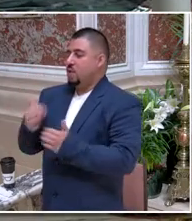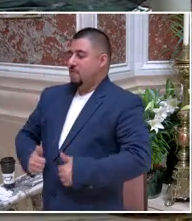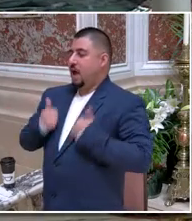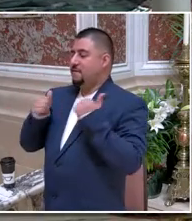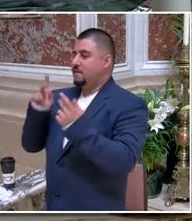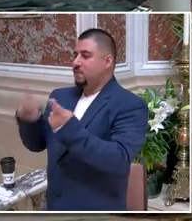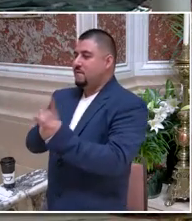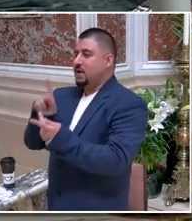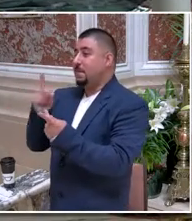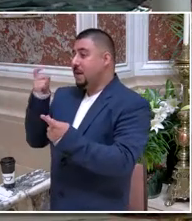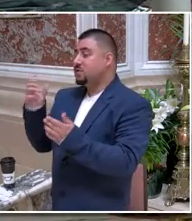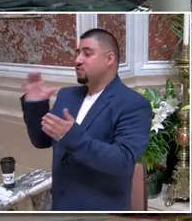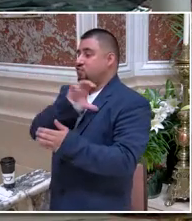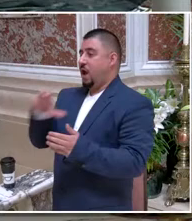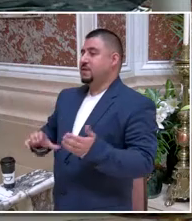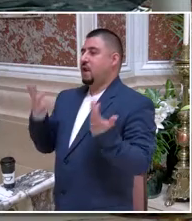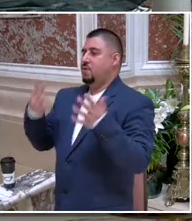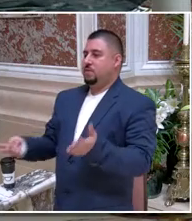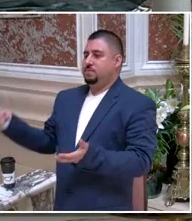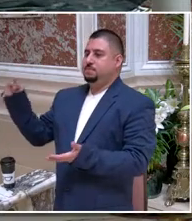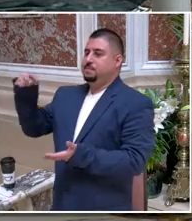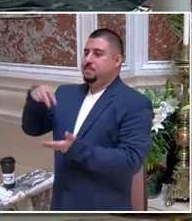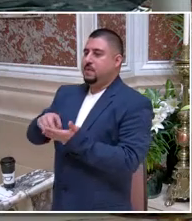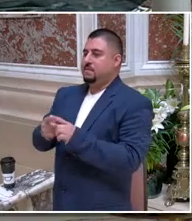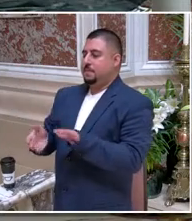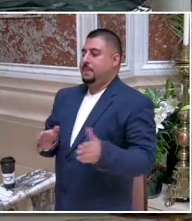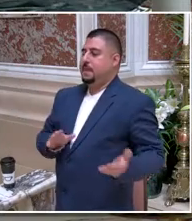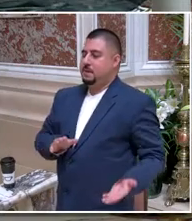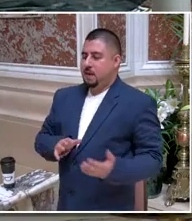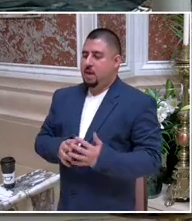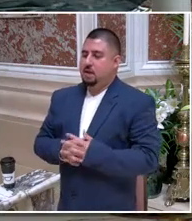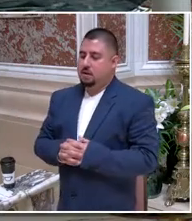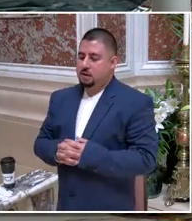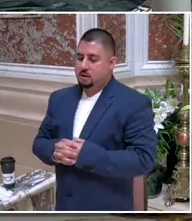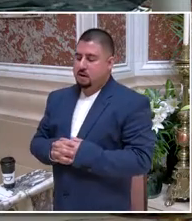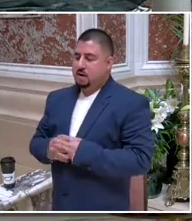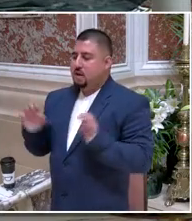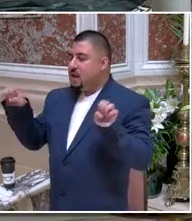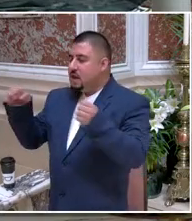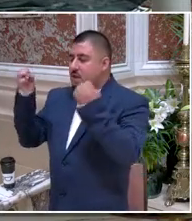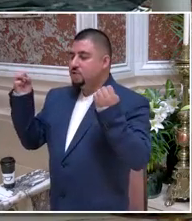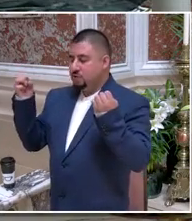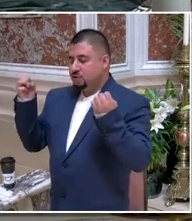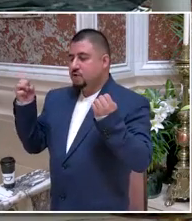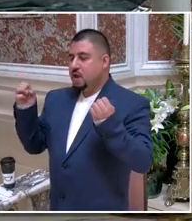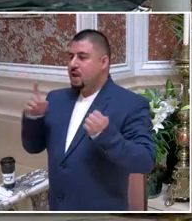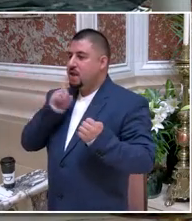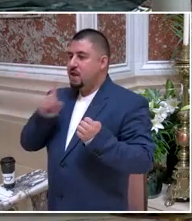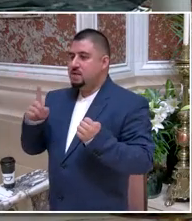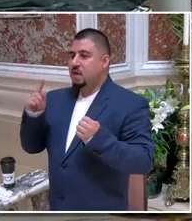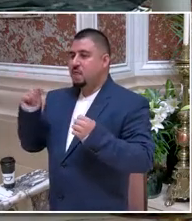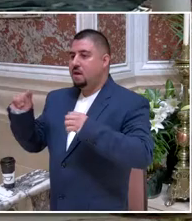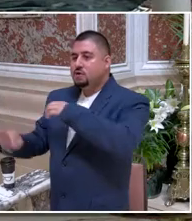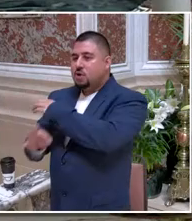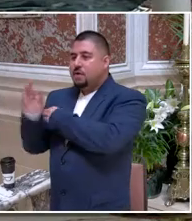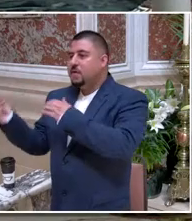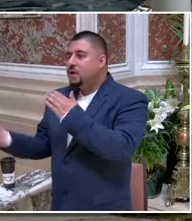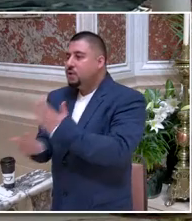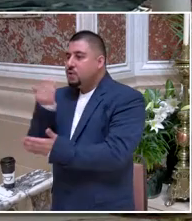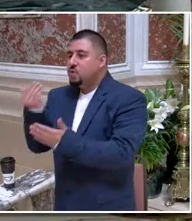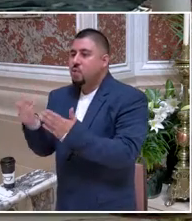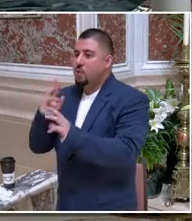Christ's resurrection from the dead. Easter is the dawn of a